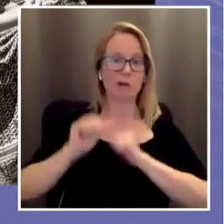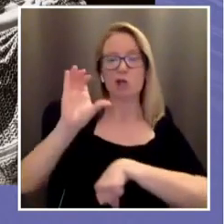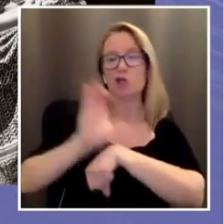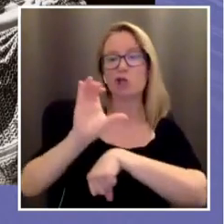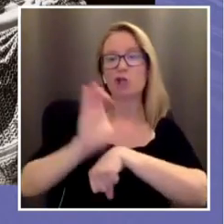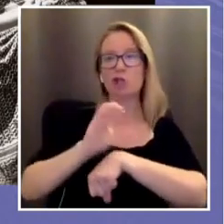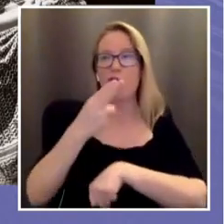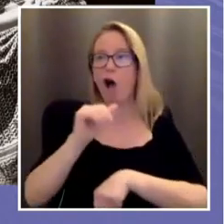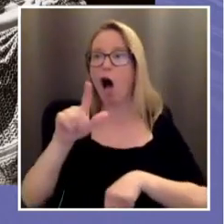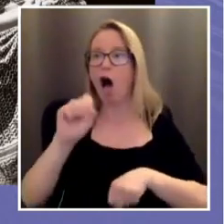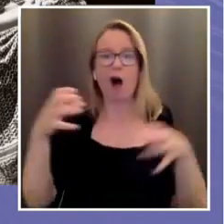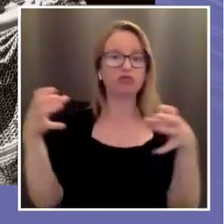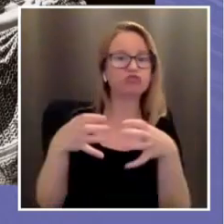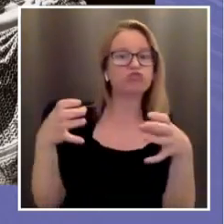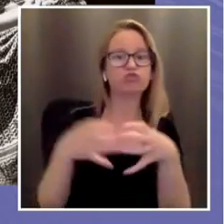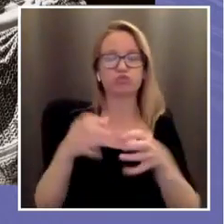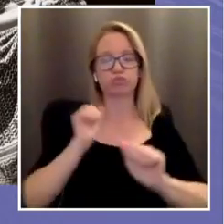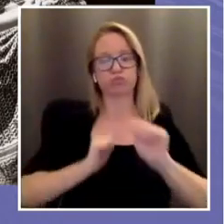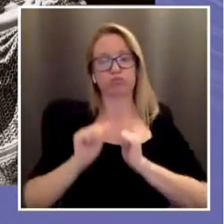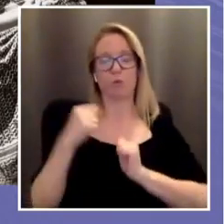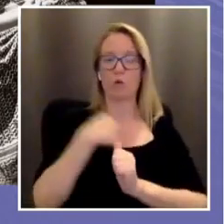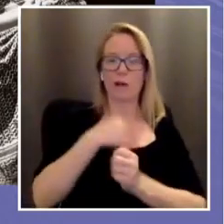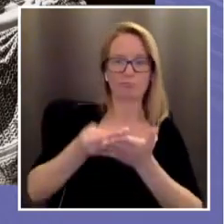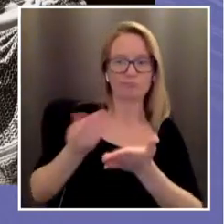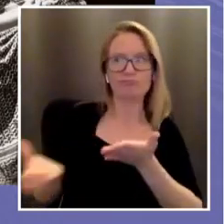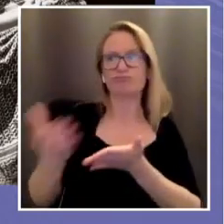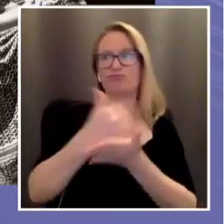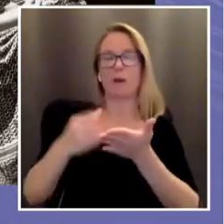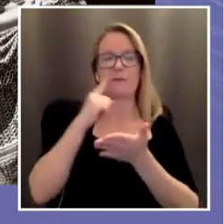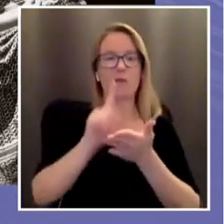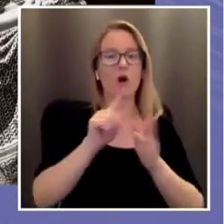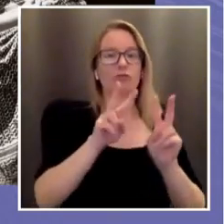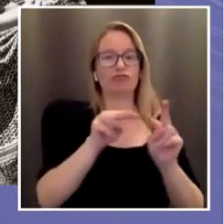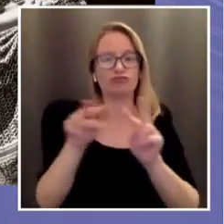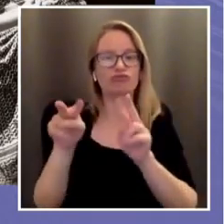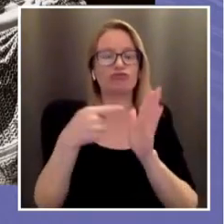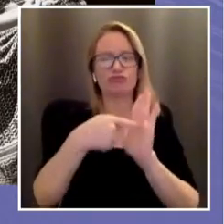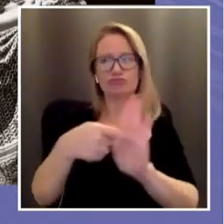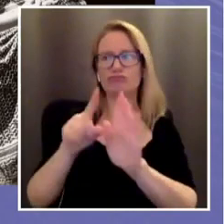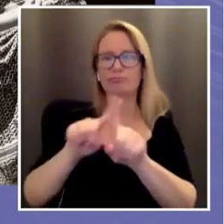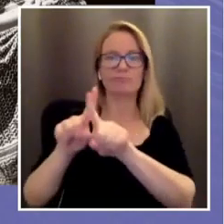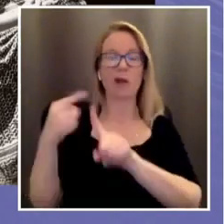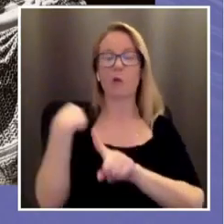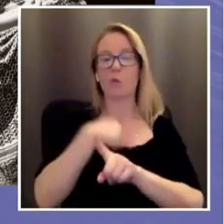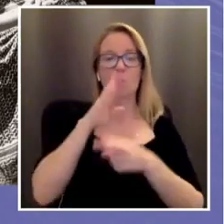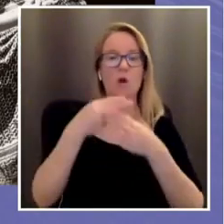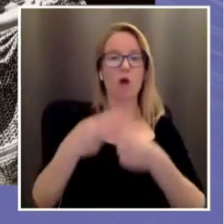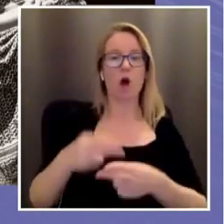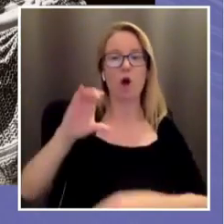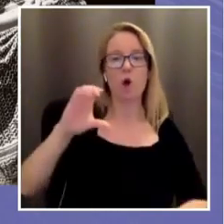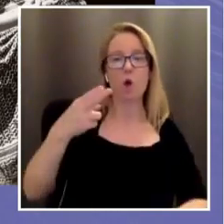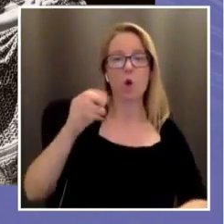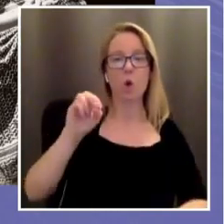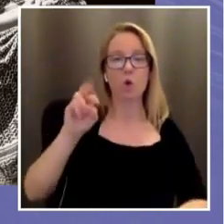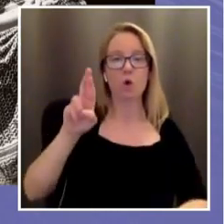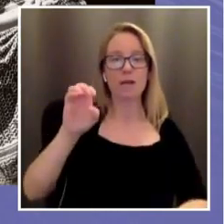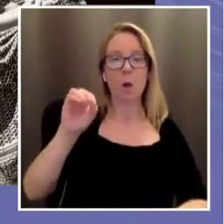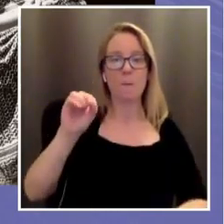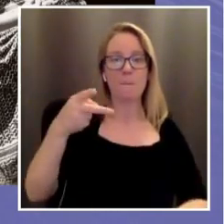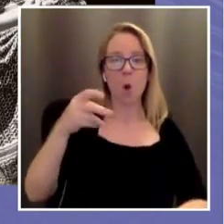halls, raised money to tour devised pieces that we also called Choria poems, like Miss